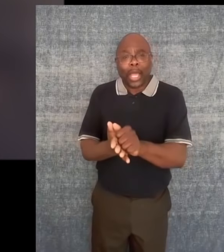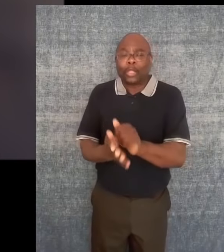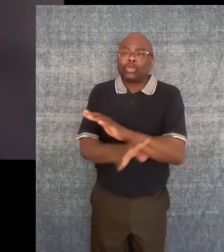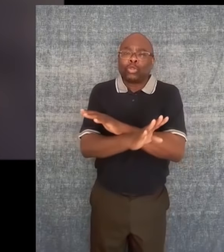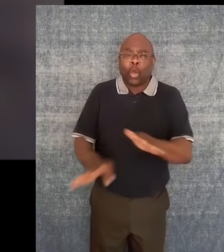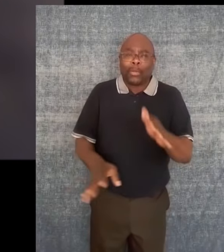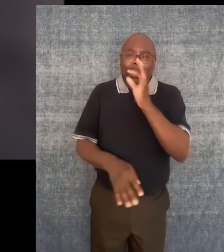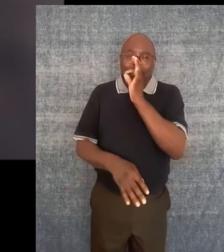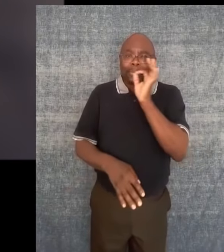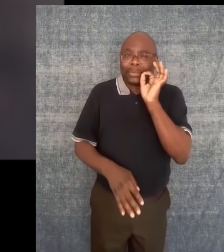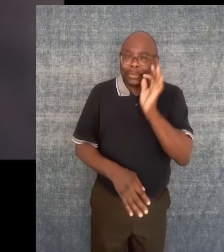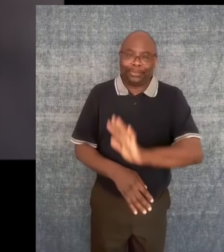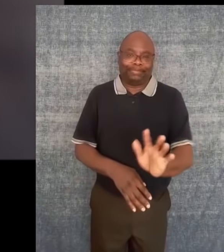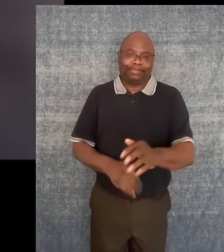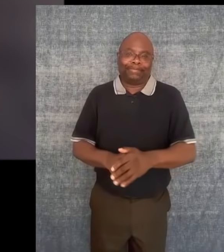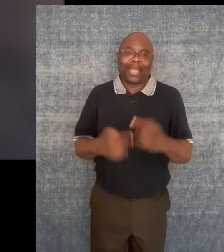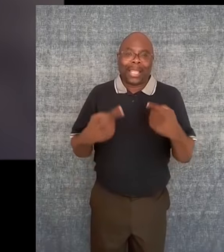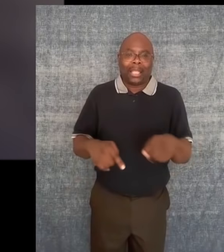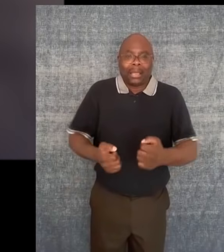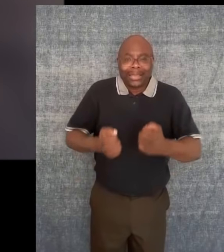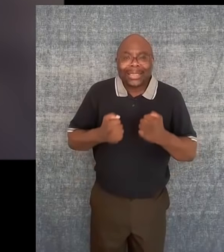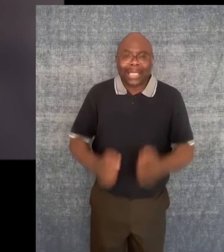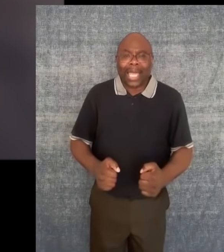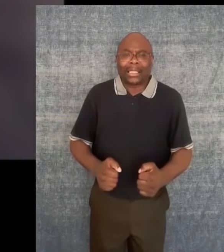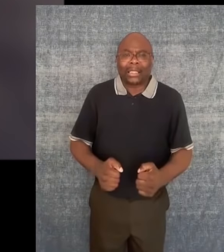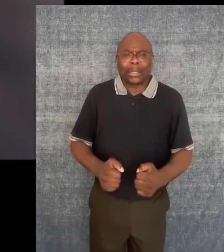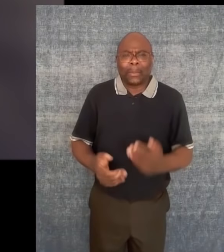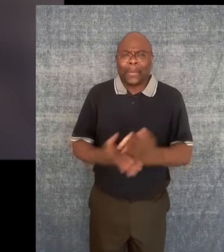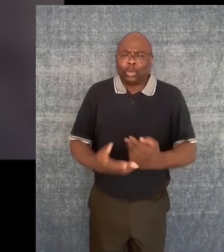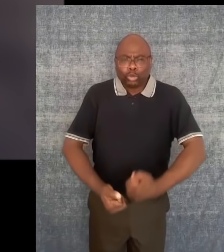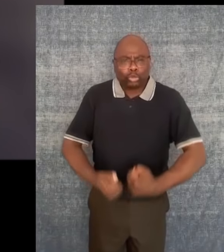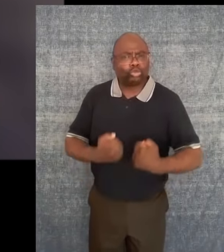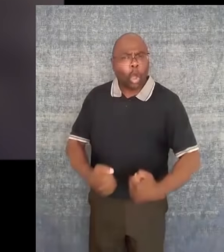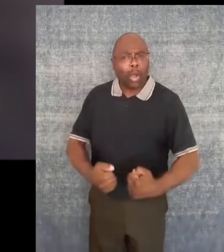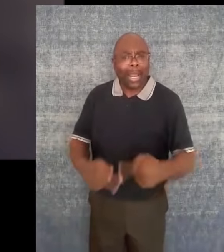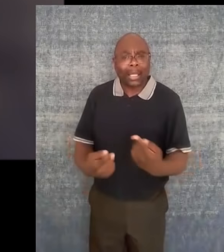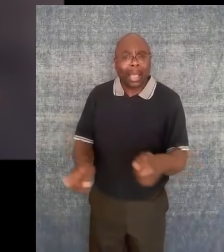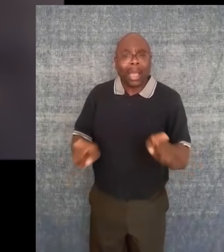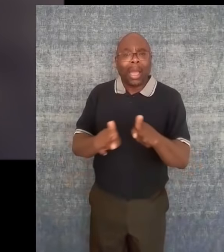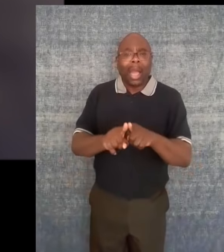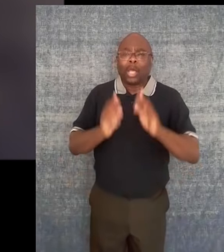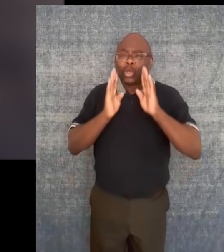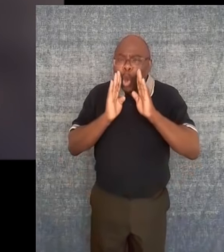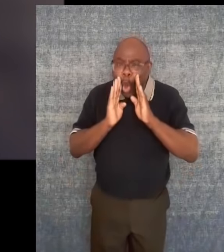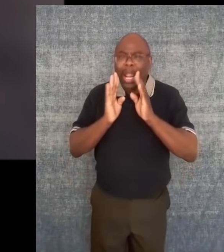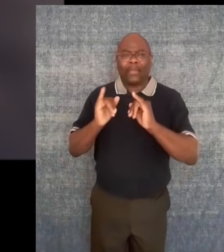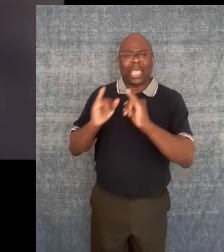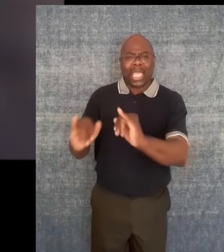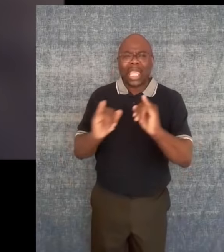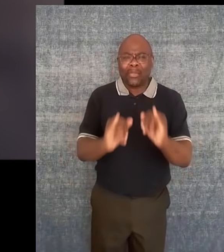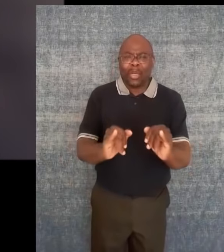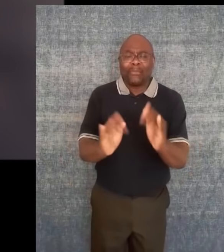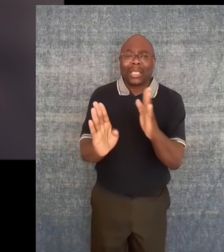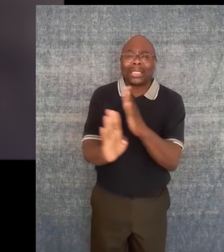be silent. Let us stand and be strong. Let us call out the evil that